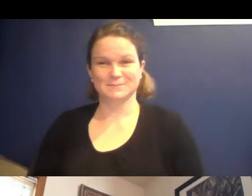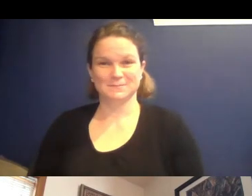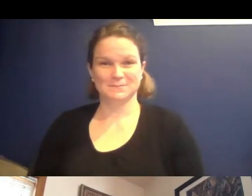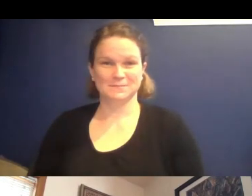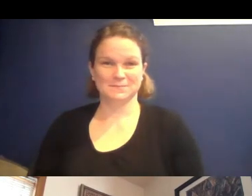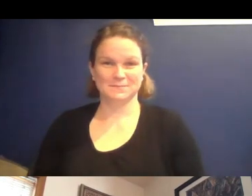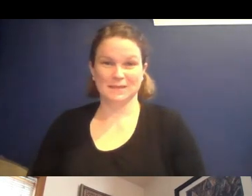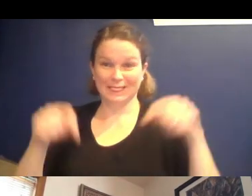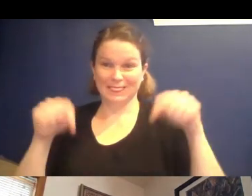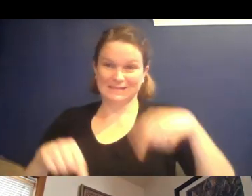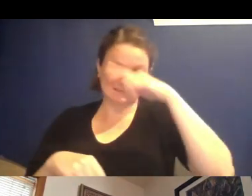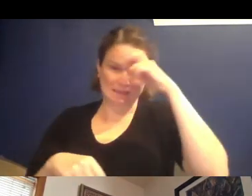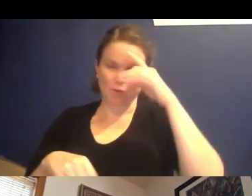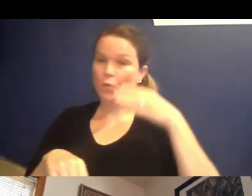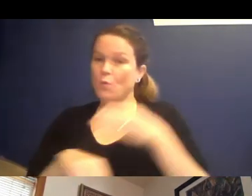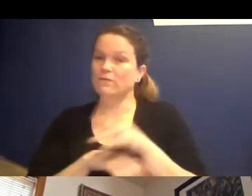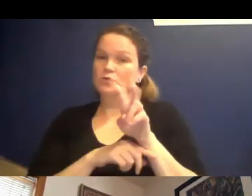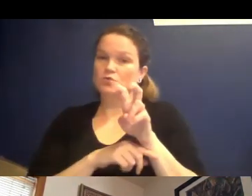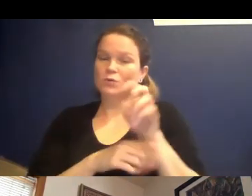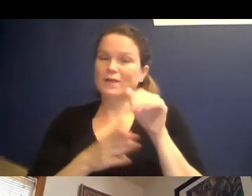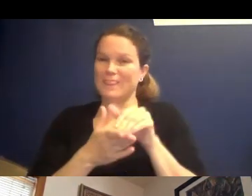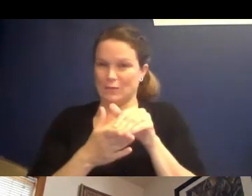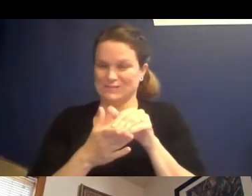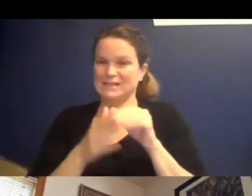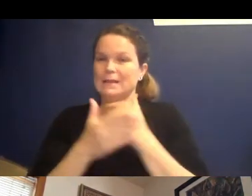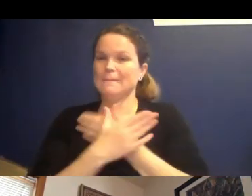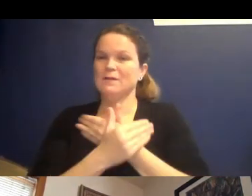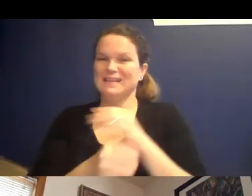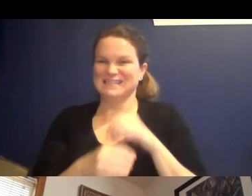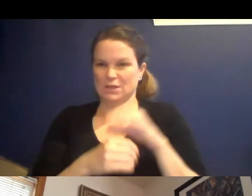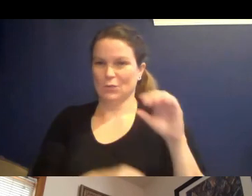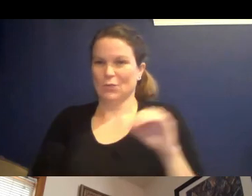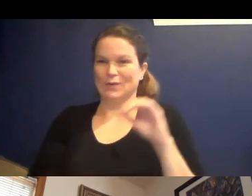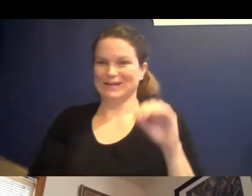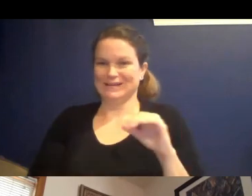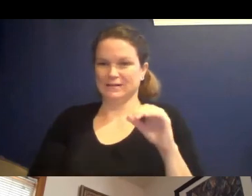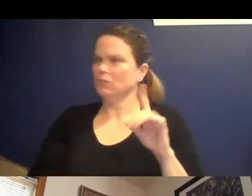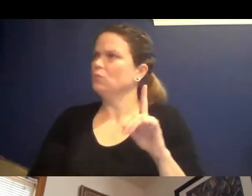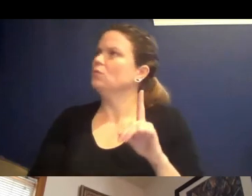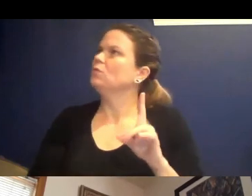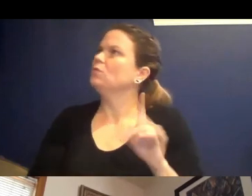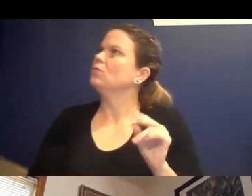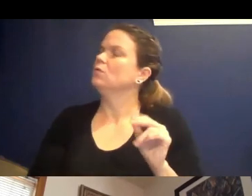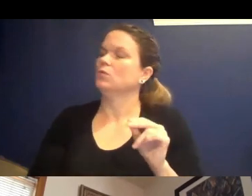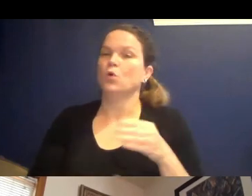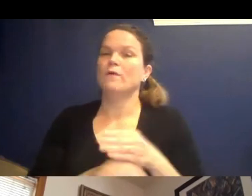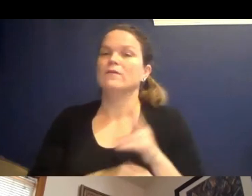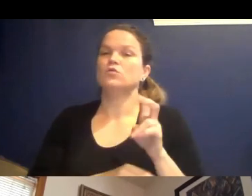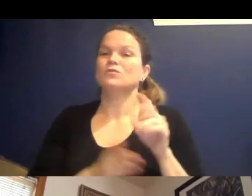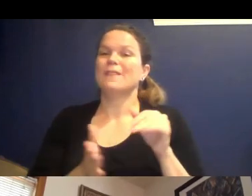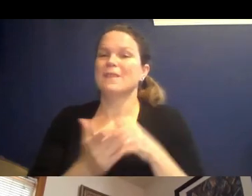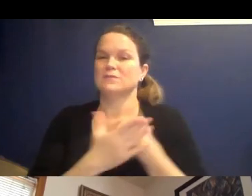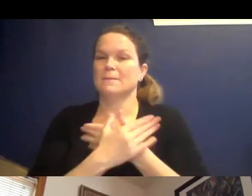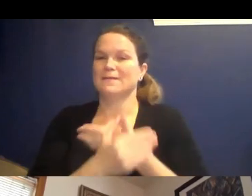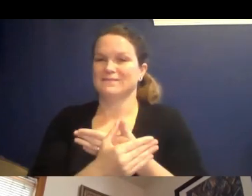This summer, we had over 200,000 butterflies in Oregon. No, that's not right. We had over 200,000